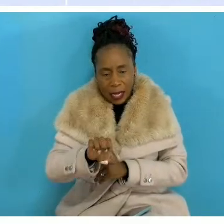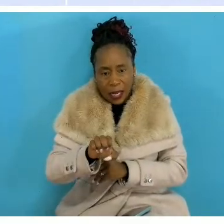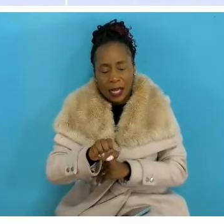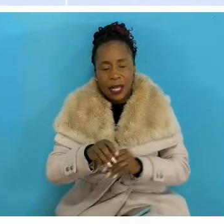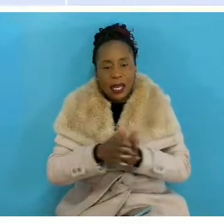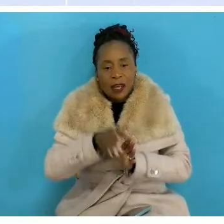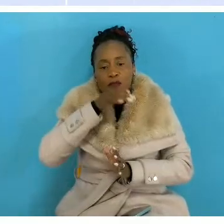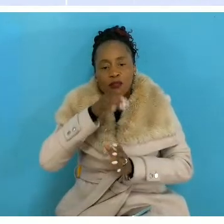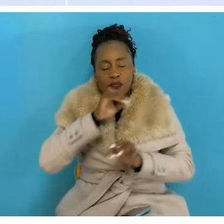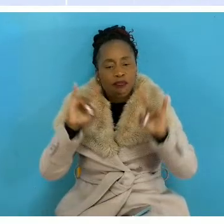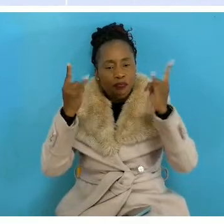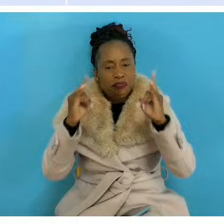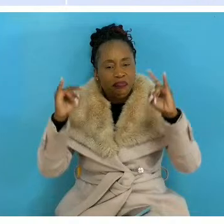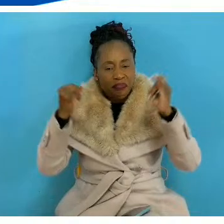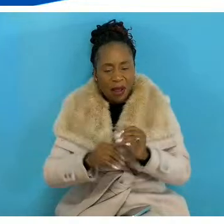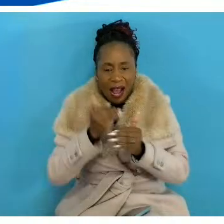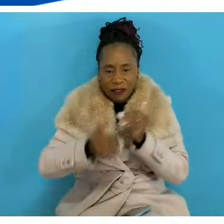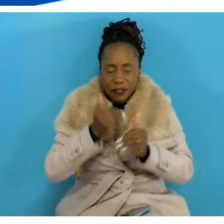the community.